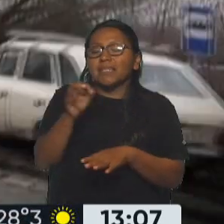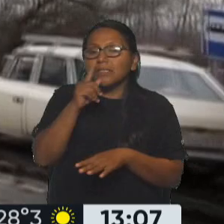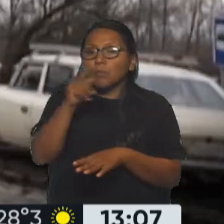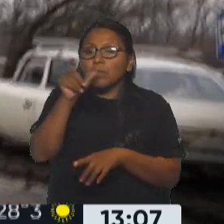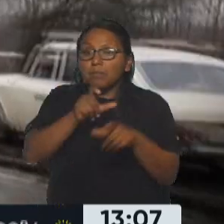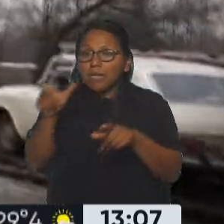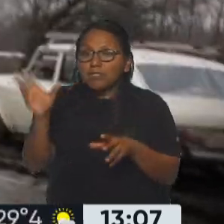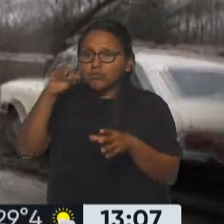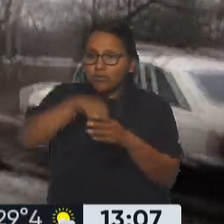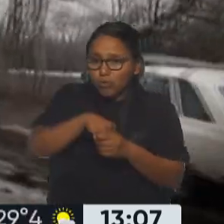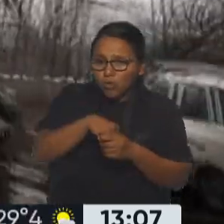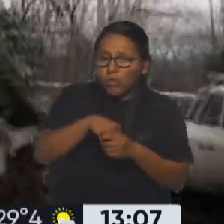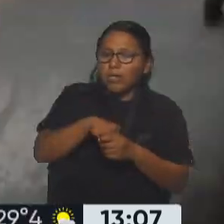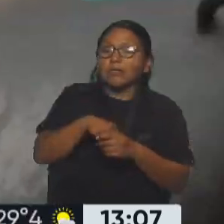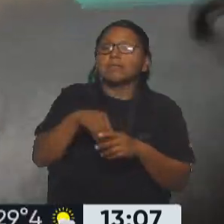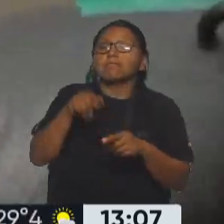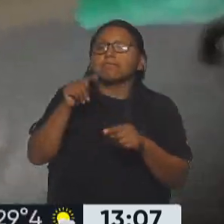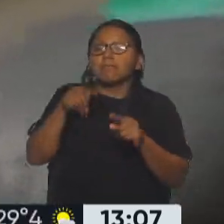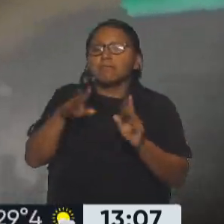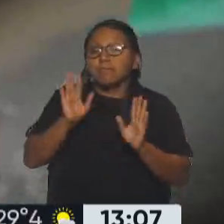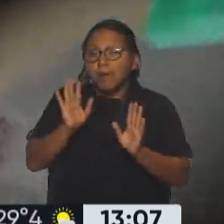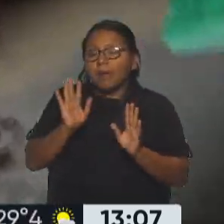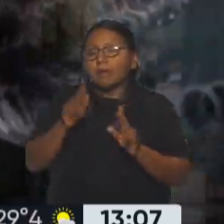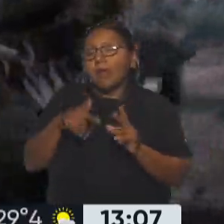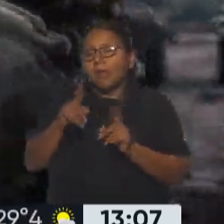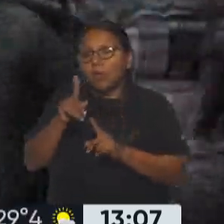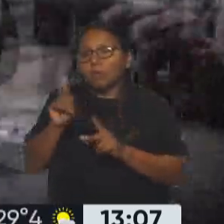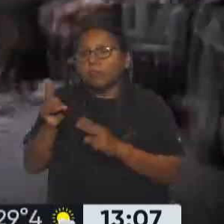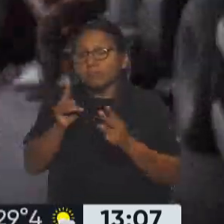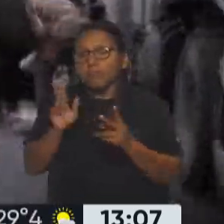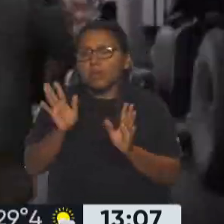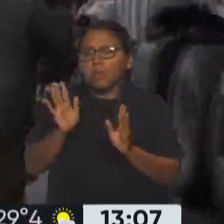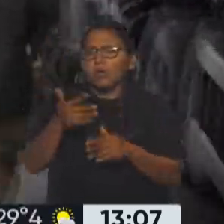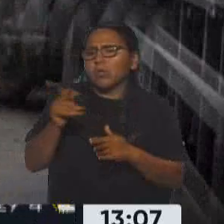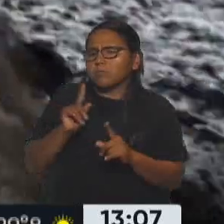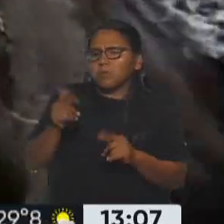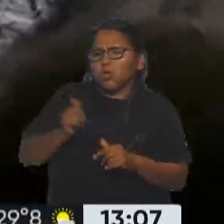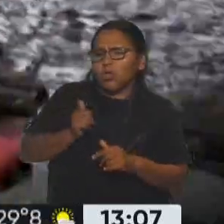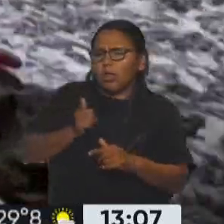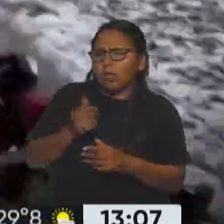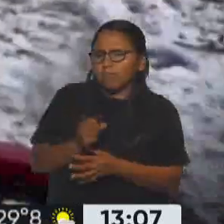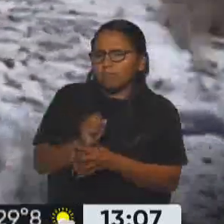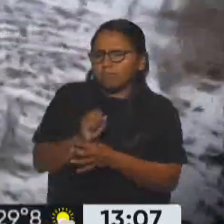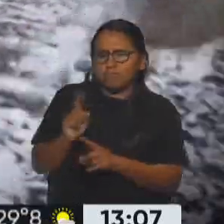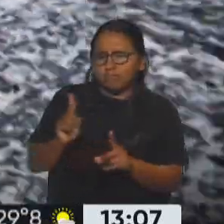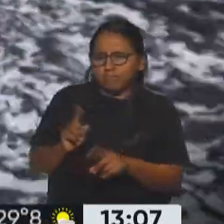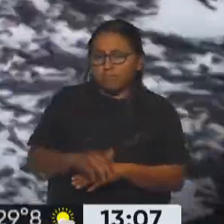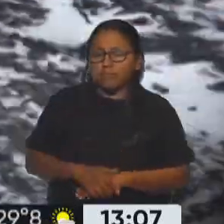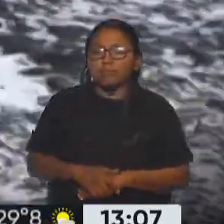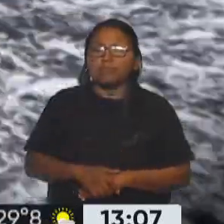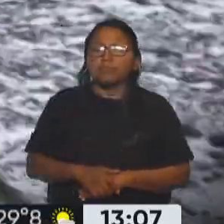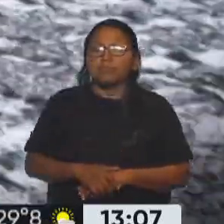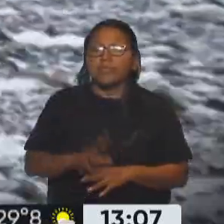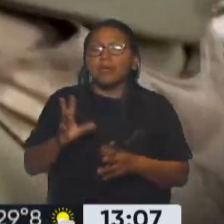hombres para compensar sus pérdidas, aún cuando no se trate de soldados experimentados. Y también delegó las